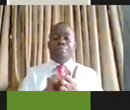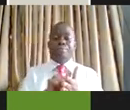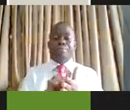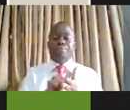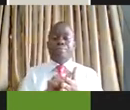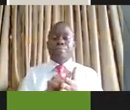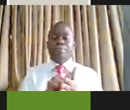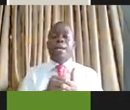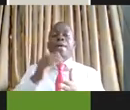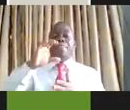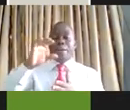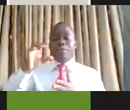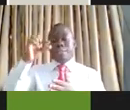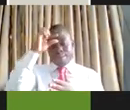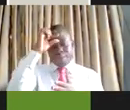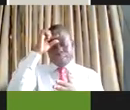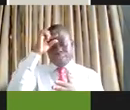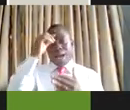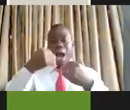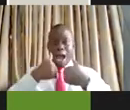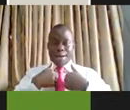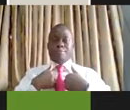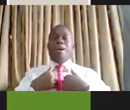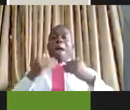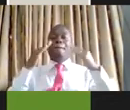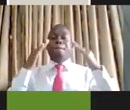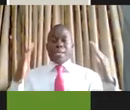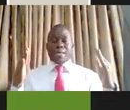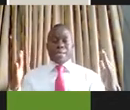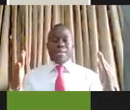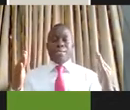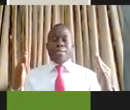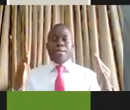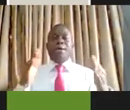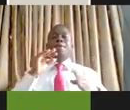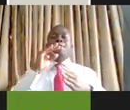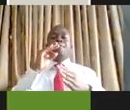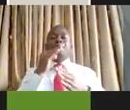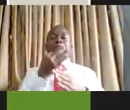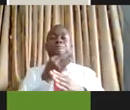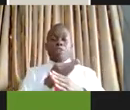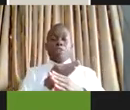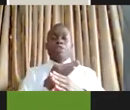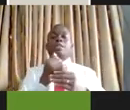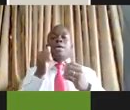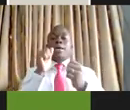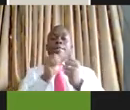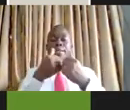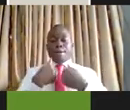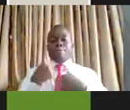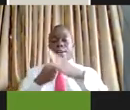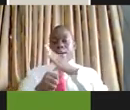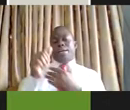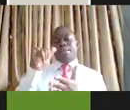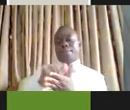the county governments have a large part of the functions that fall under the Article 43 rights,